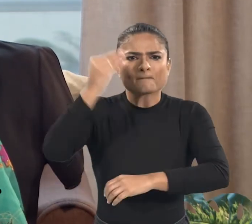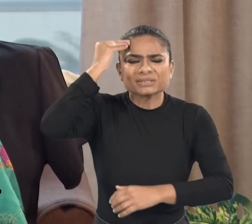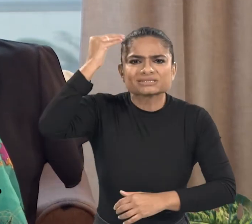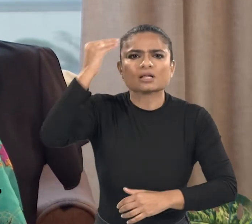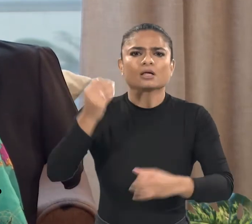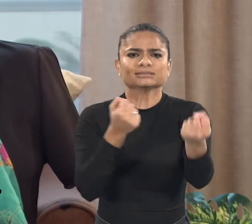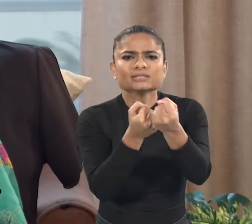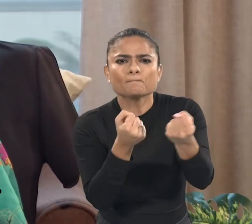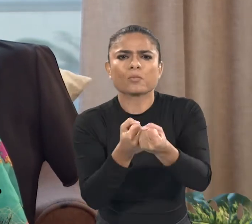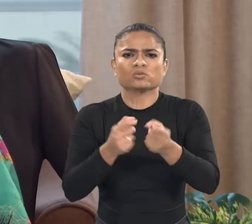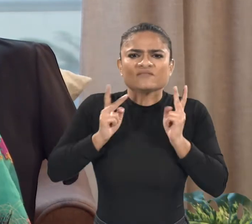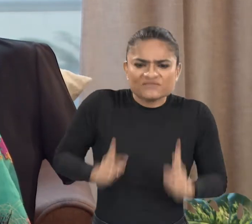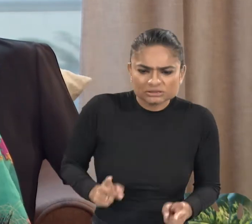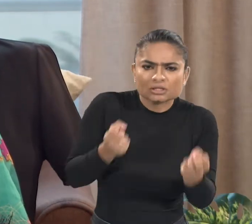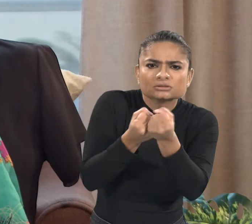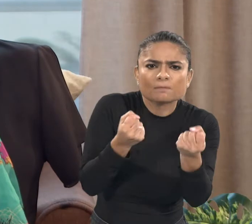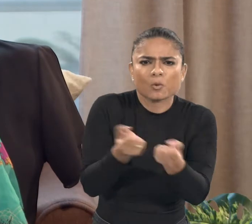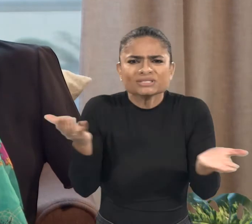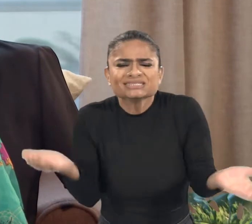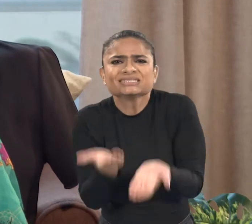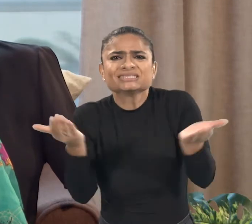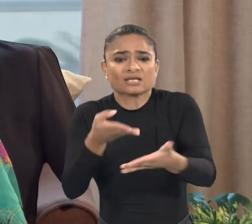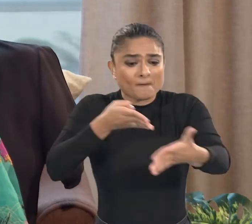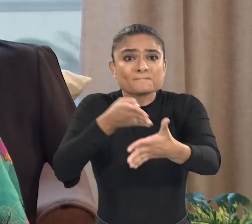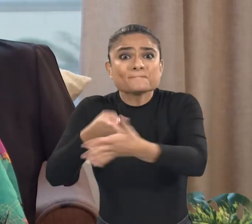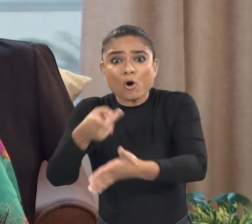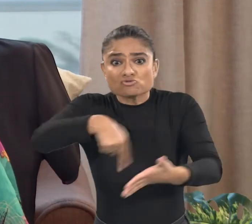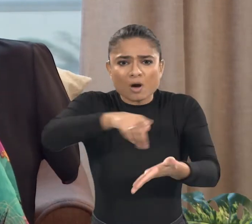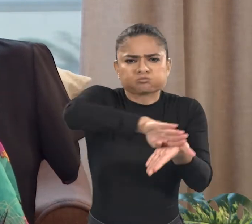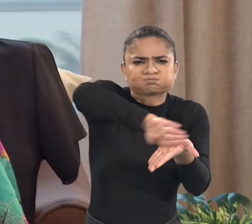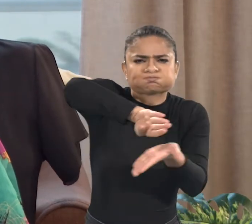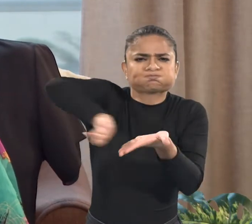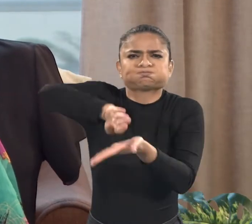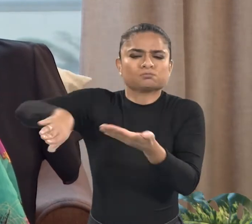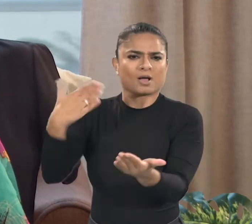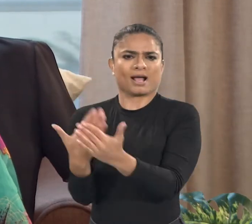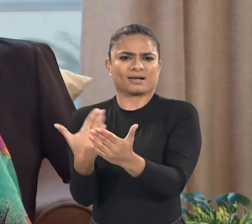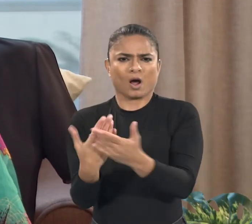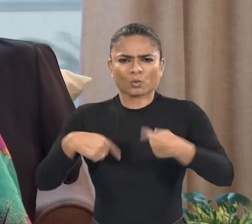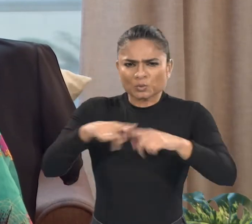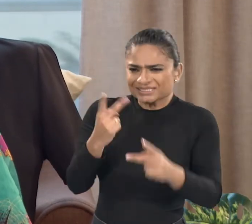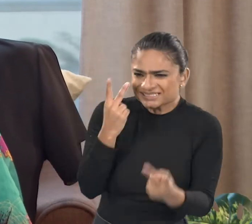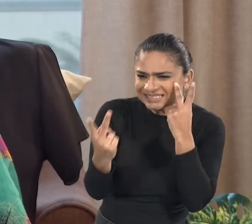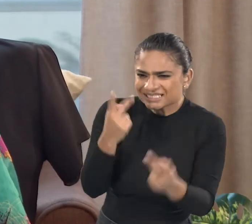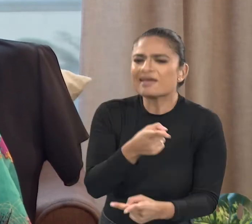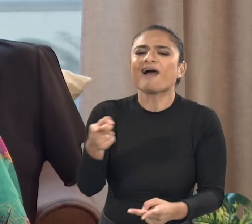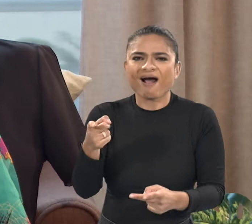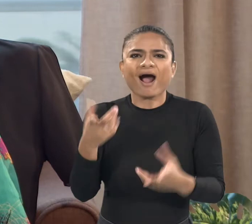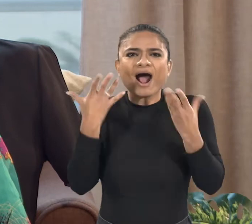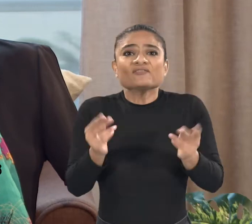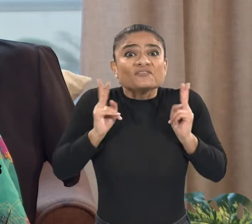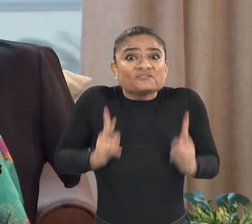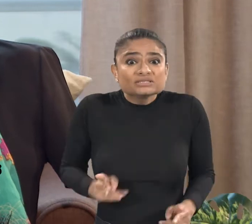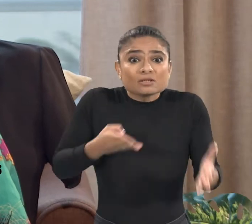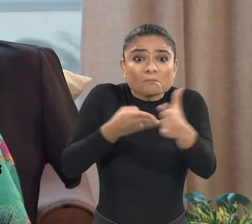mental health problems. So I really believe that if we target those barriers, we know about the physical